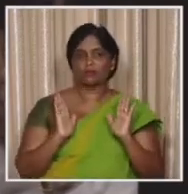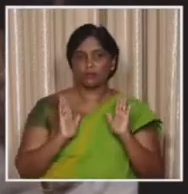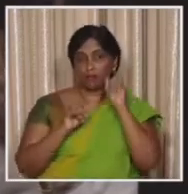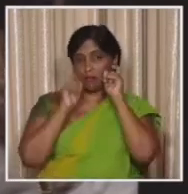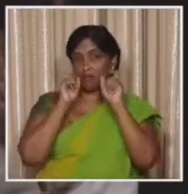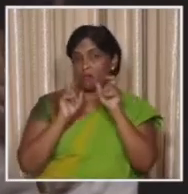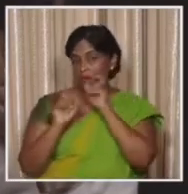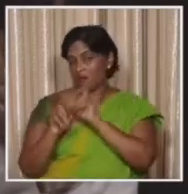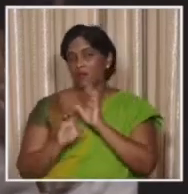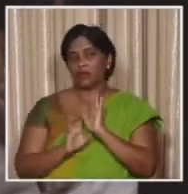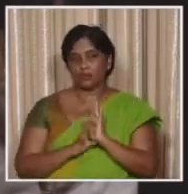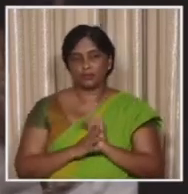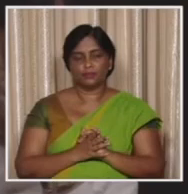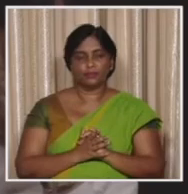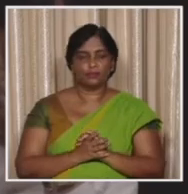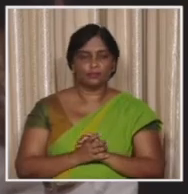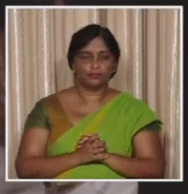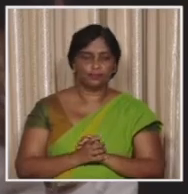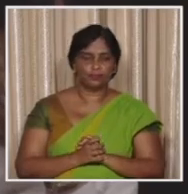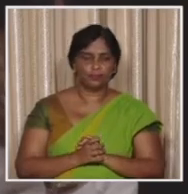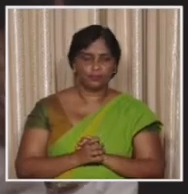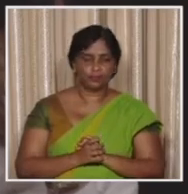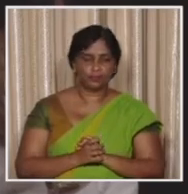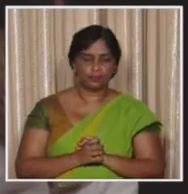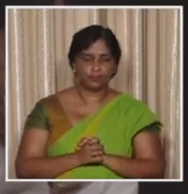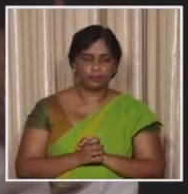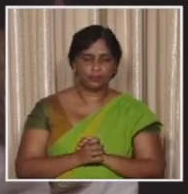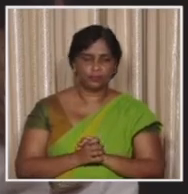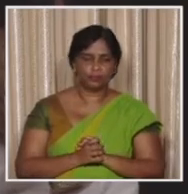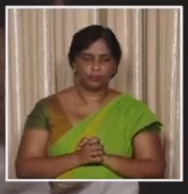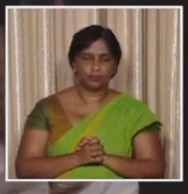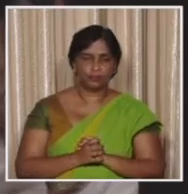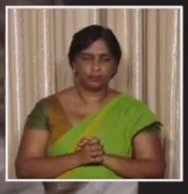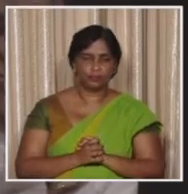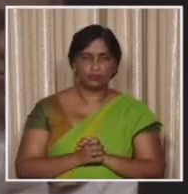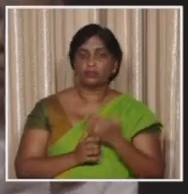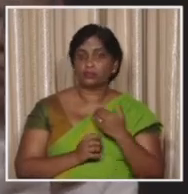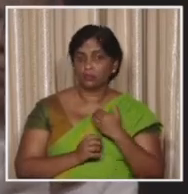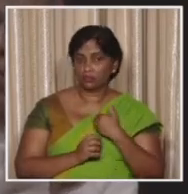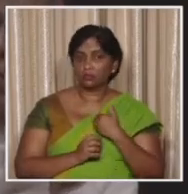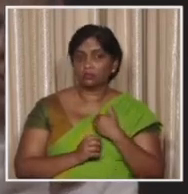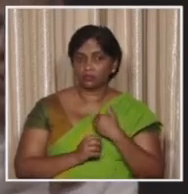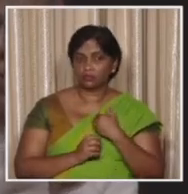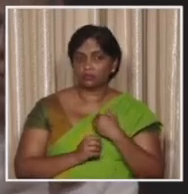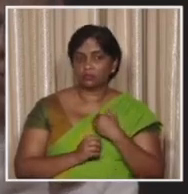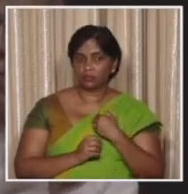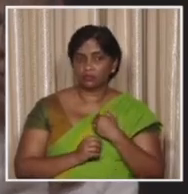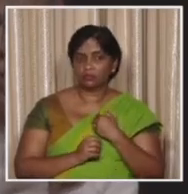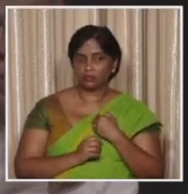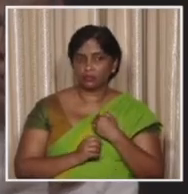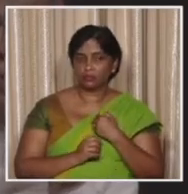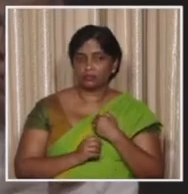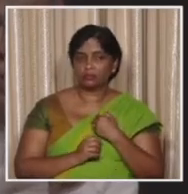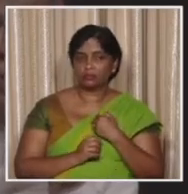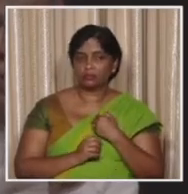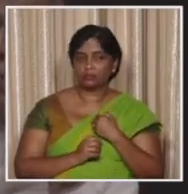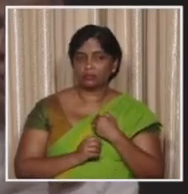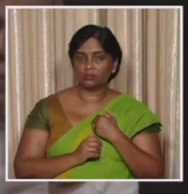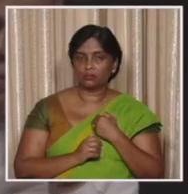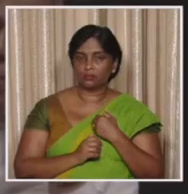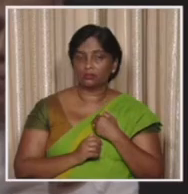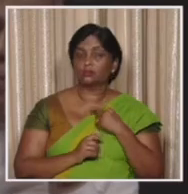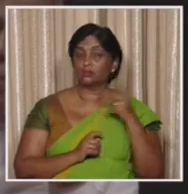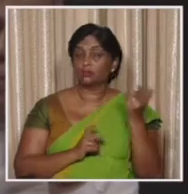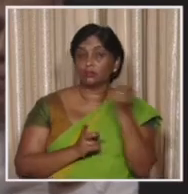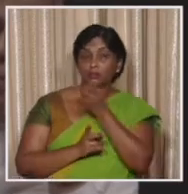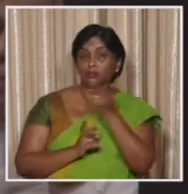normal, I mean, to play as the market progresses, but the hotels associations were actually finding it difficult, so we had to listen to both